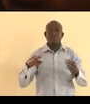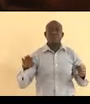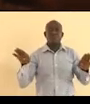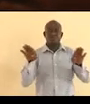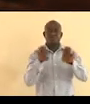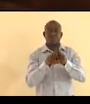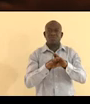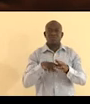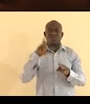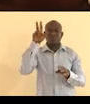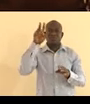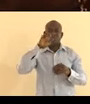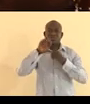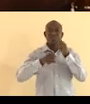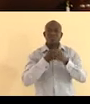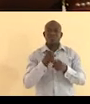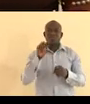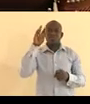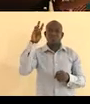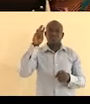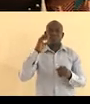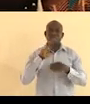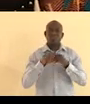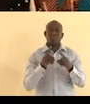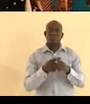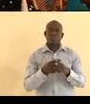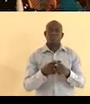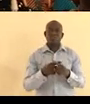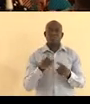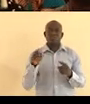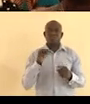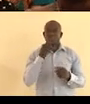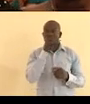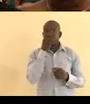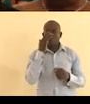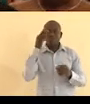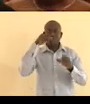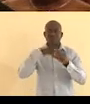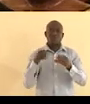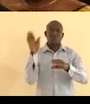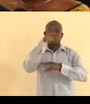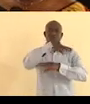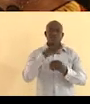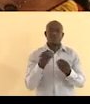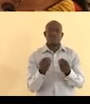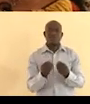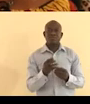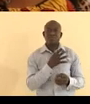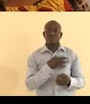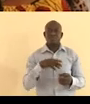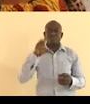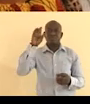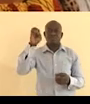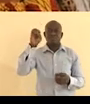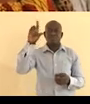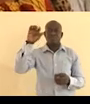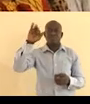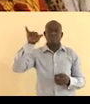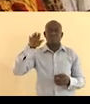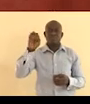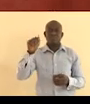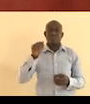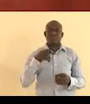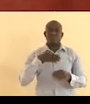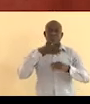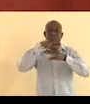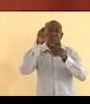up 3 years and 6 months, when there came a great famine over all the land, and Elijah was